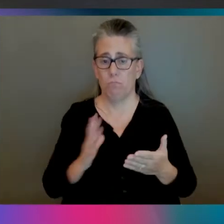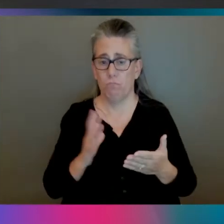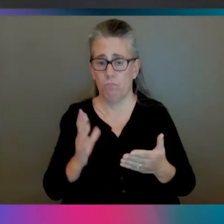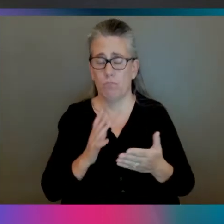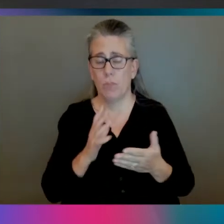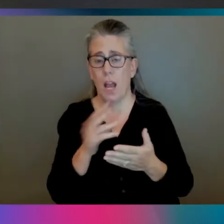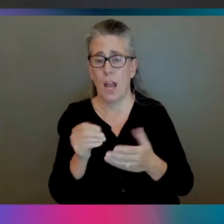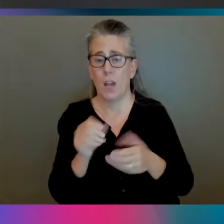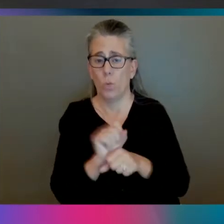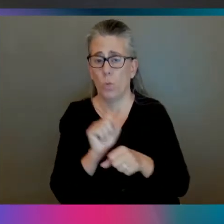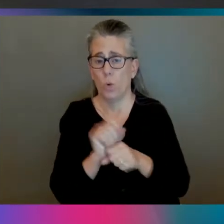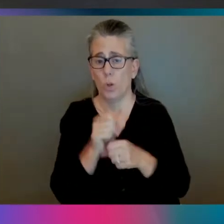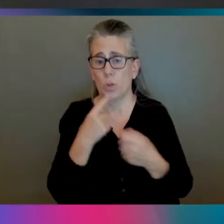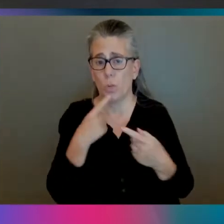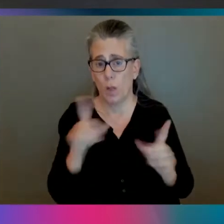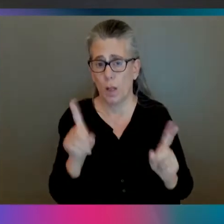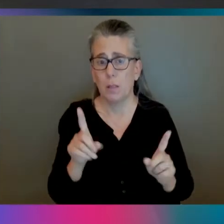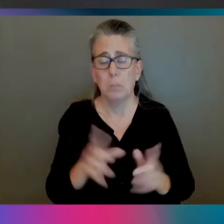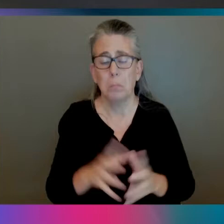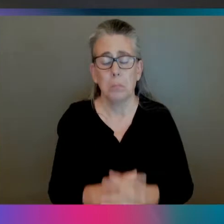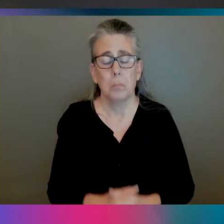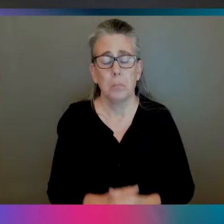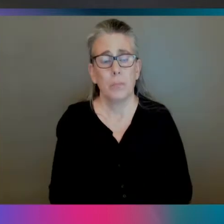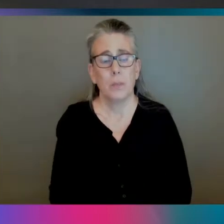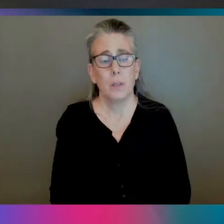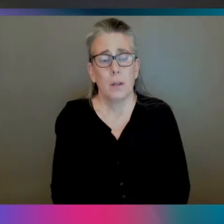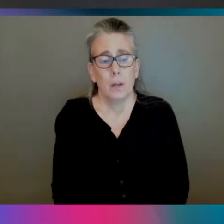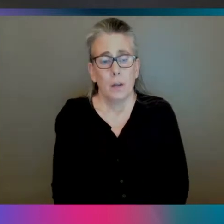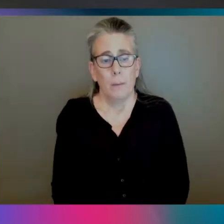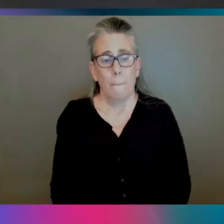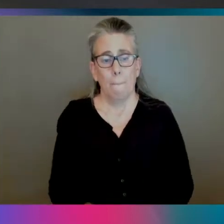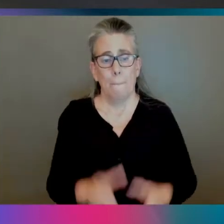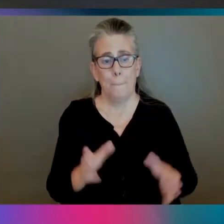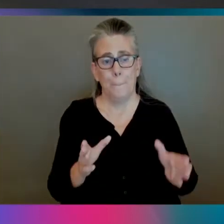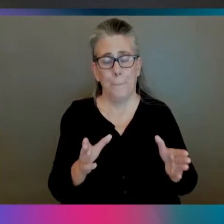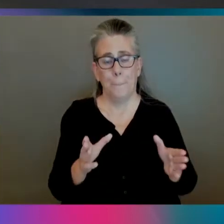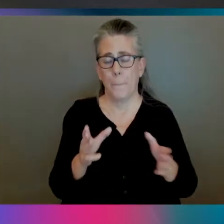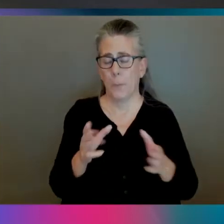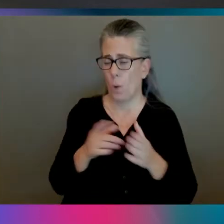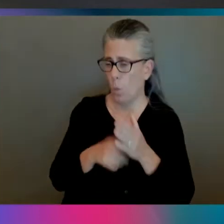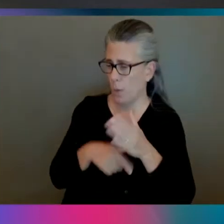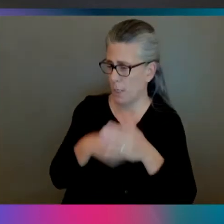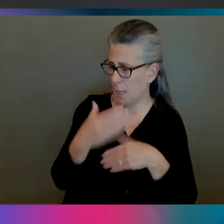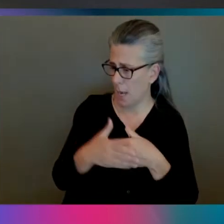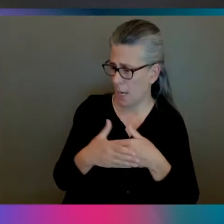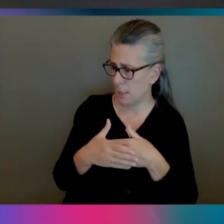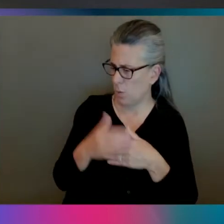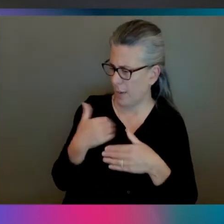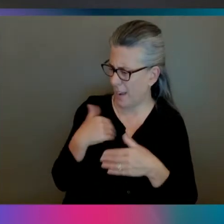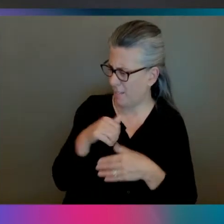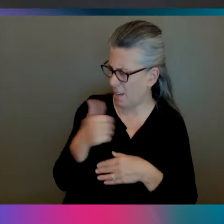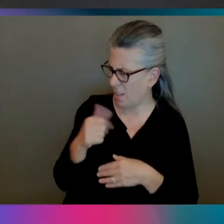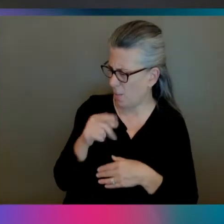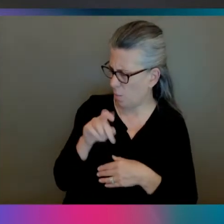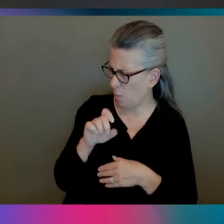So let's go and what's after this? I think we have another poll, don't we? Oh, do we? Let's go check it